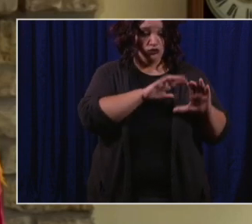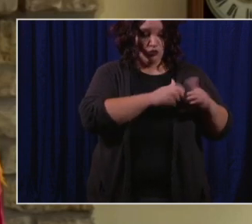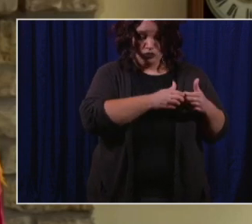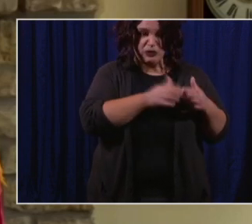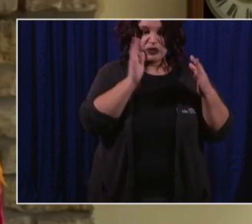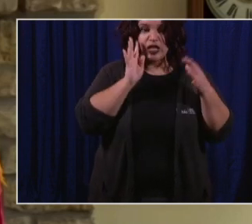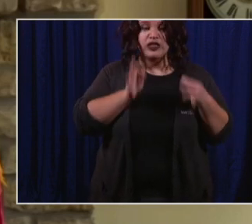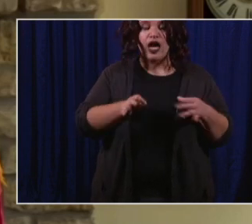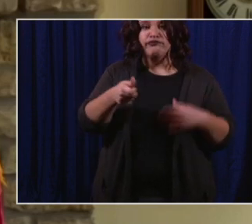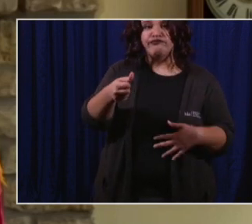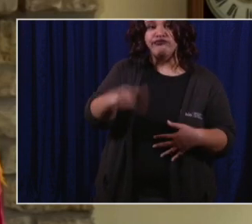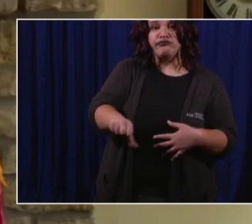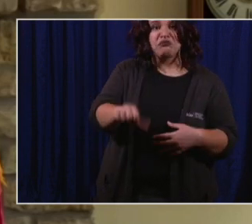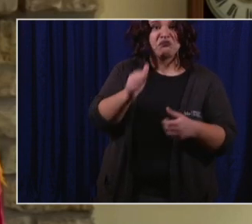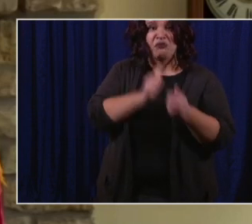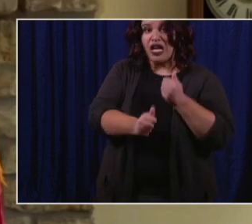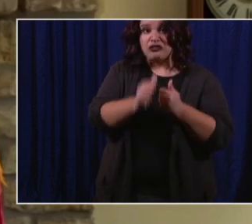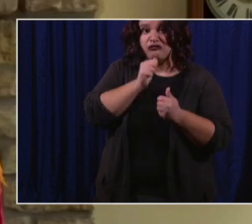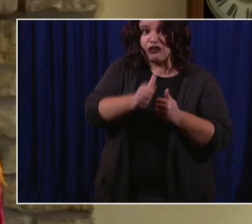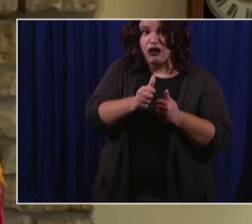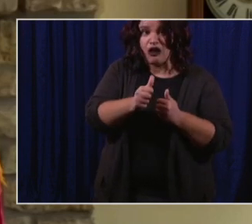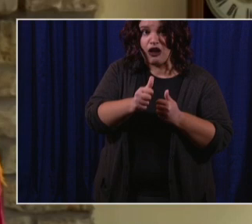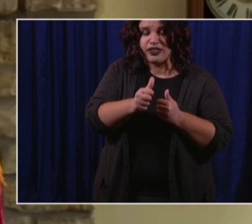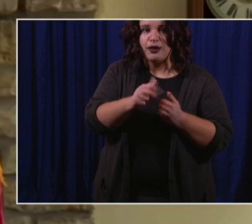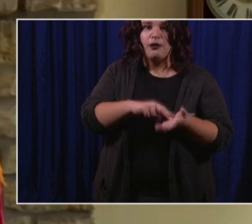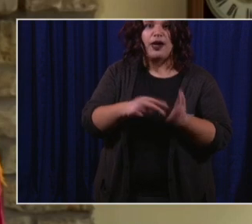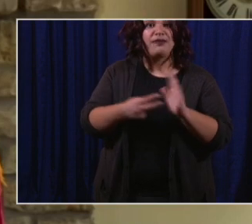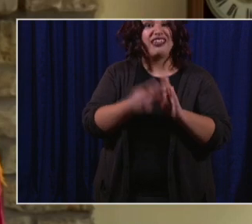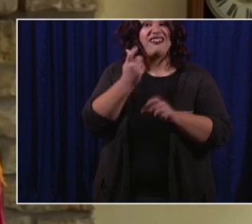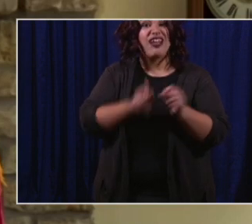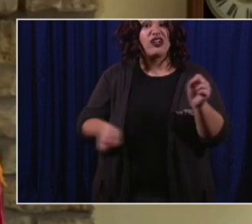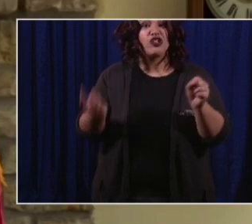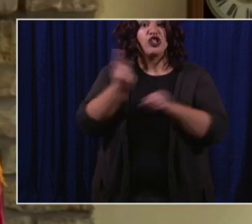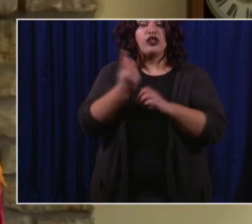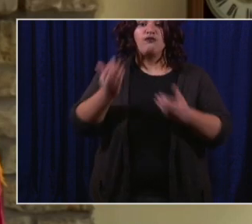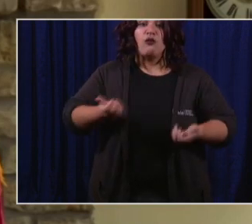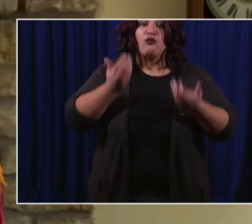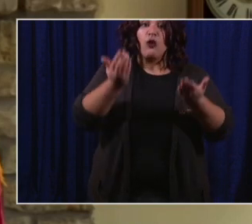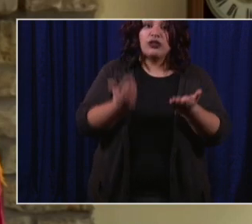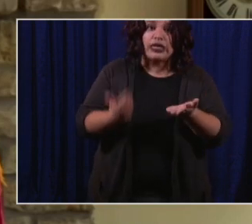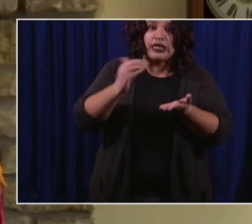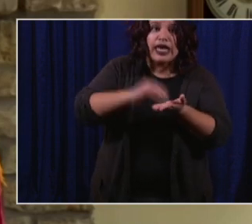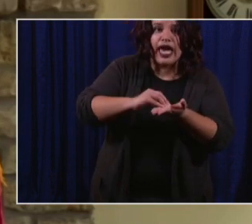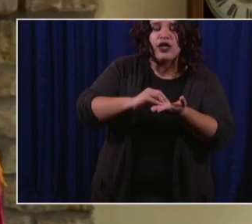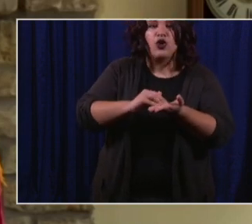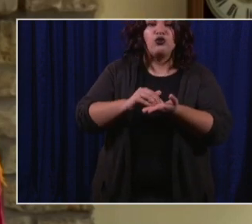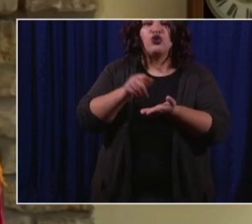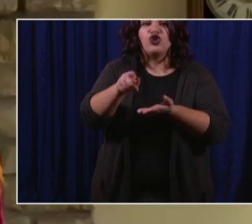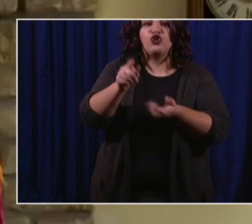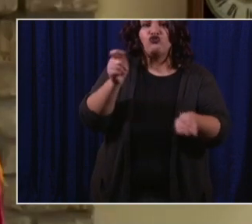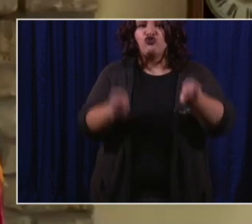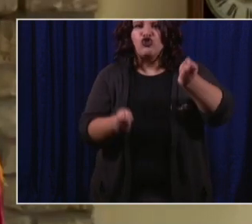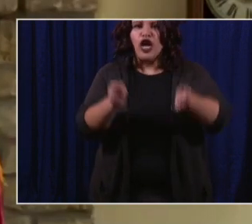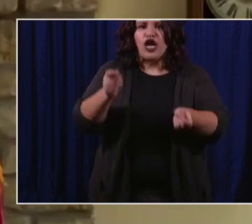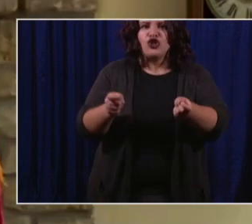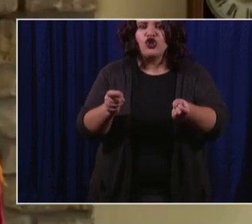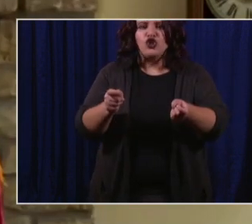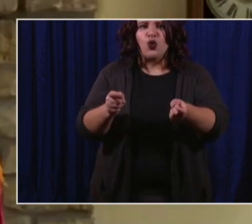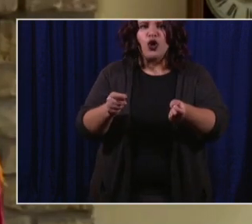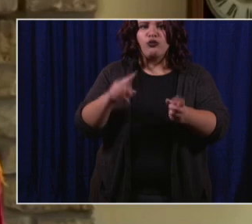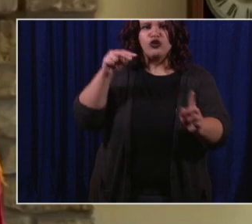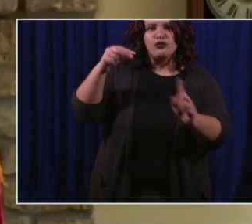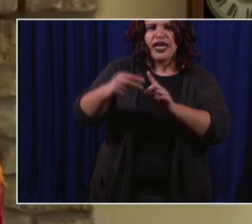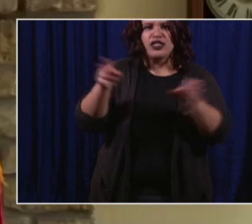what's your plan? Do you bring it back next year? Do you maybe try to narrow the SOAP to make it an easier lift? Thanks. Mike, I'm an